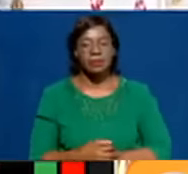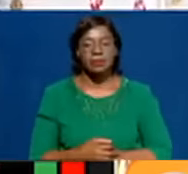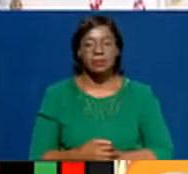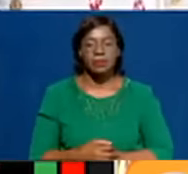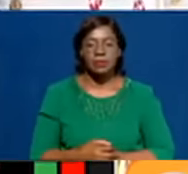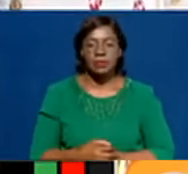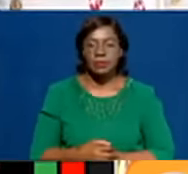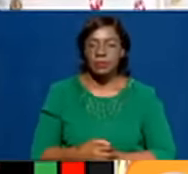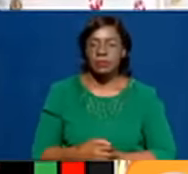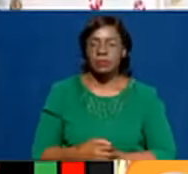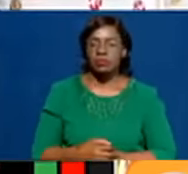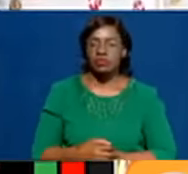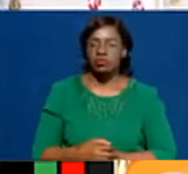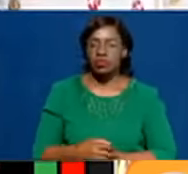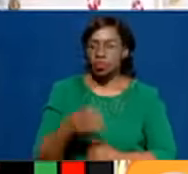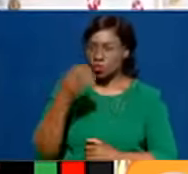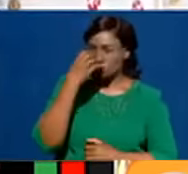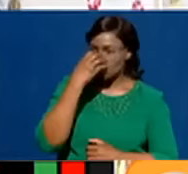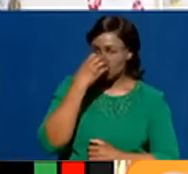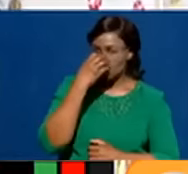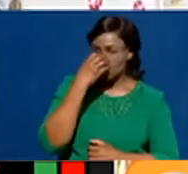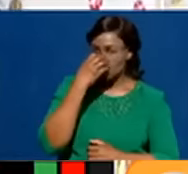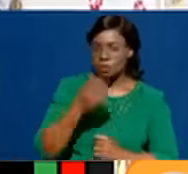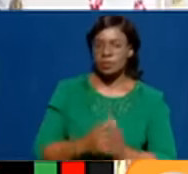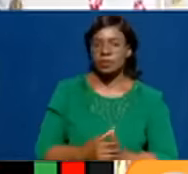William Samoei Ruto,